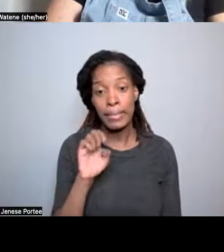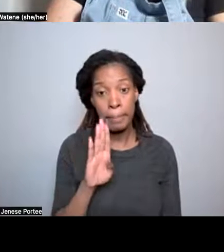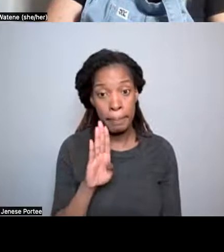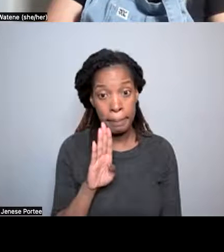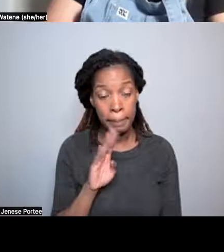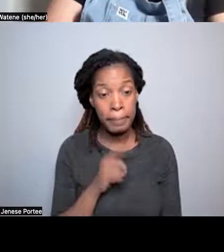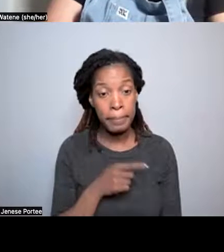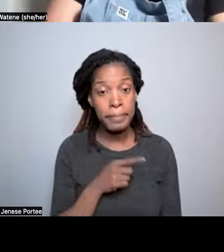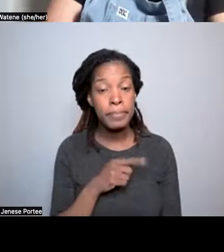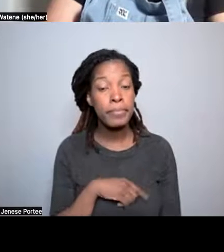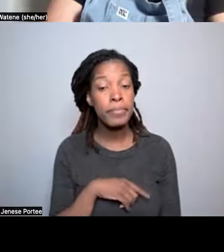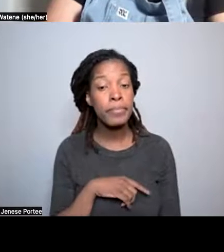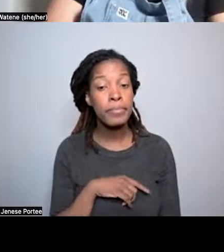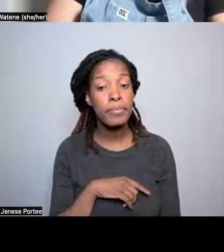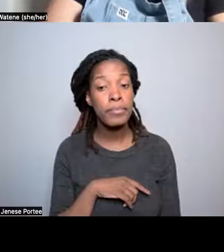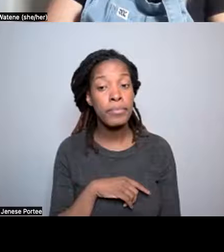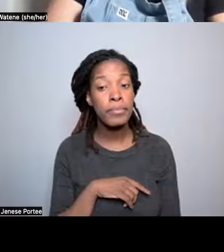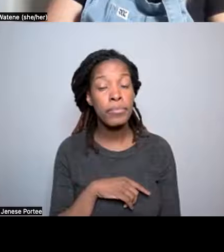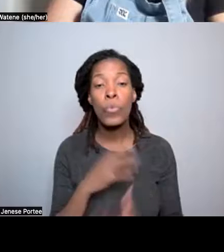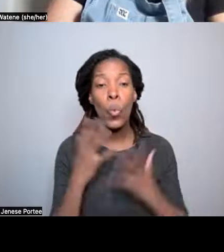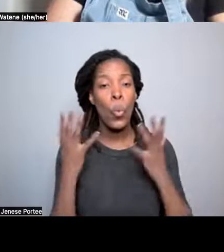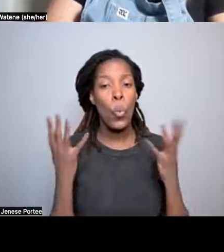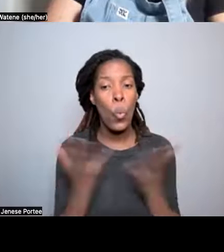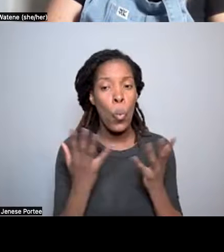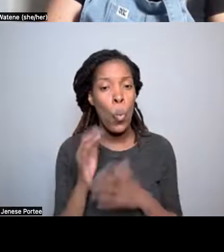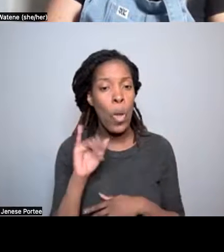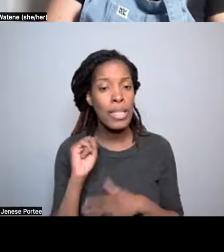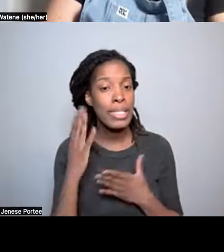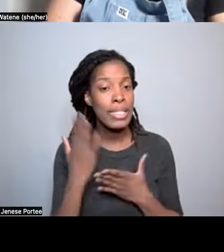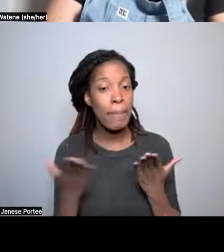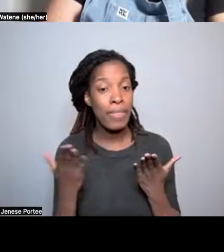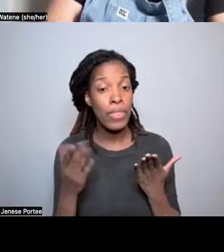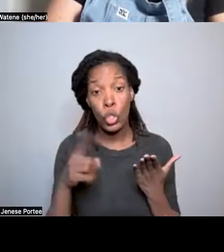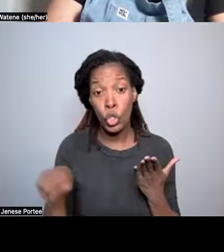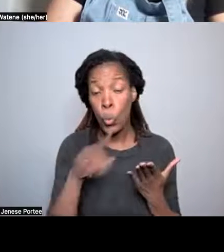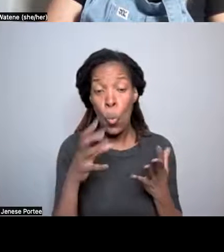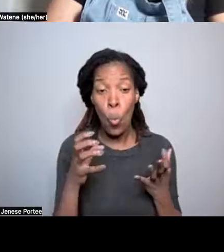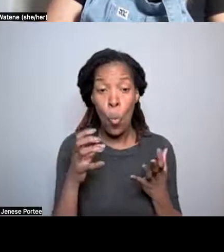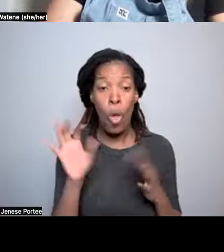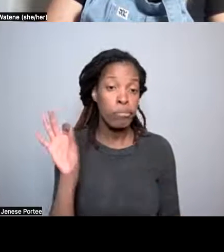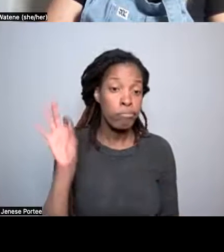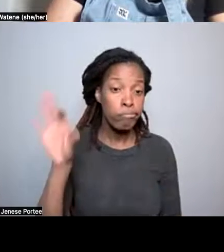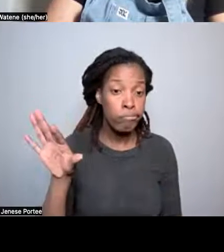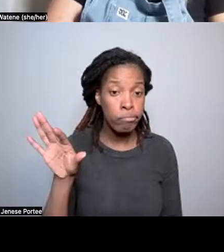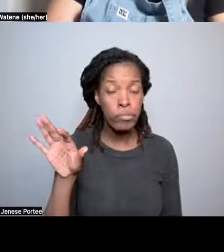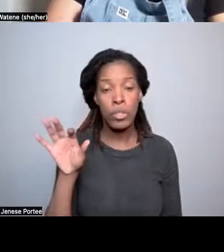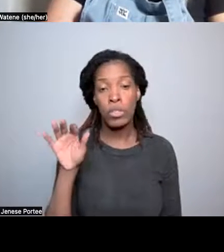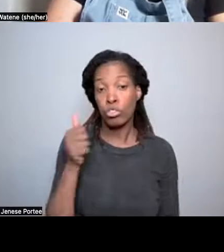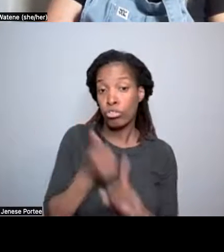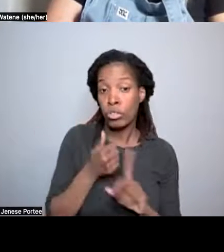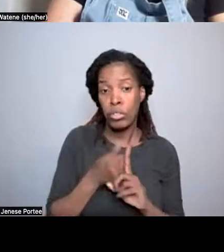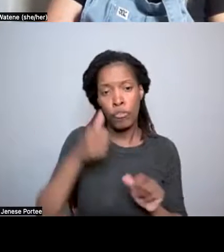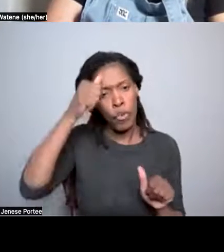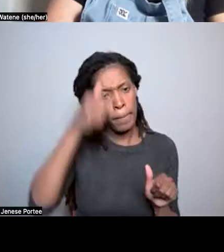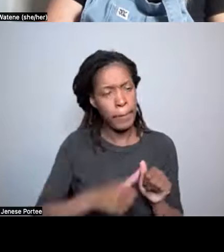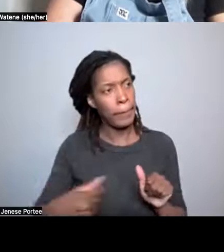Haseeb, what is something you want to be remembered for regarding